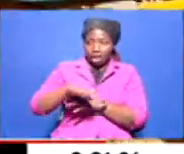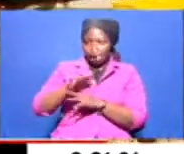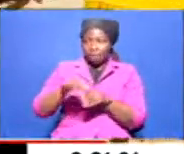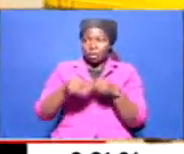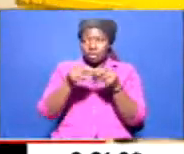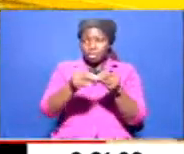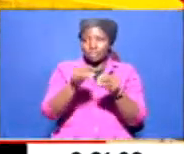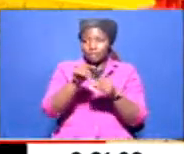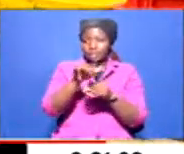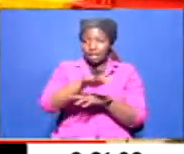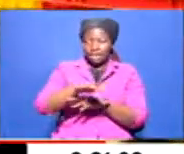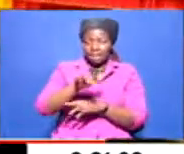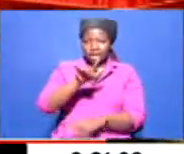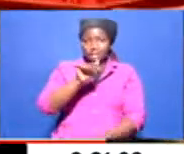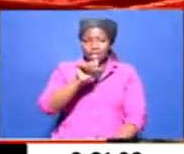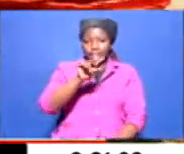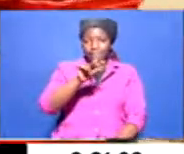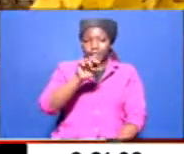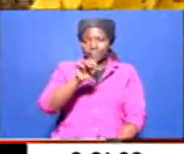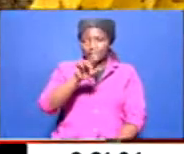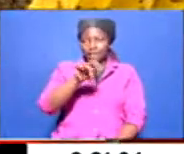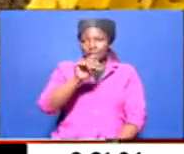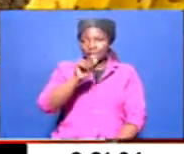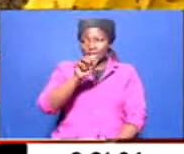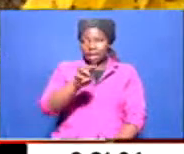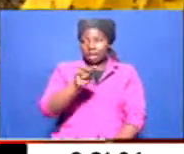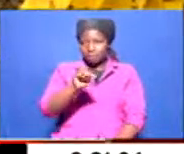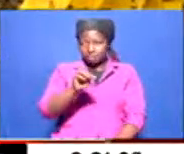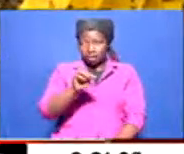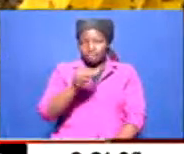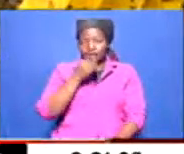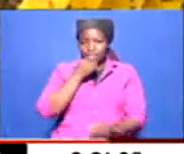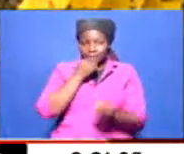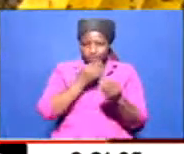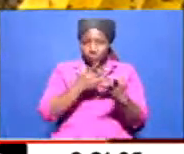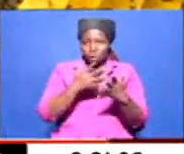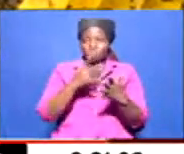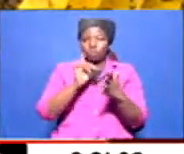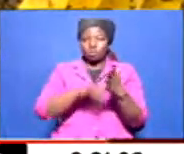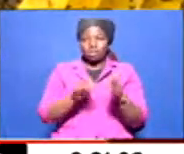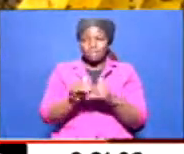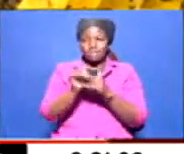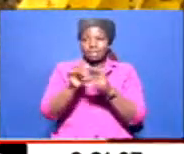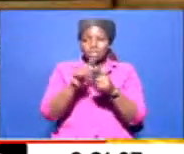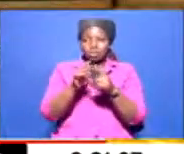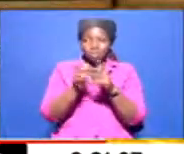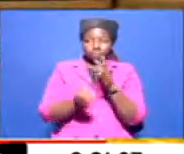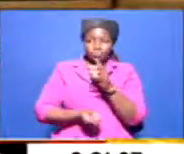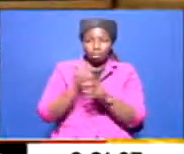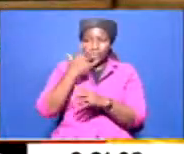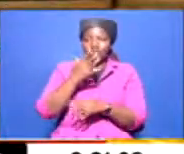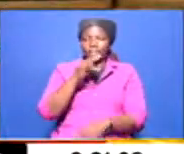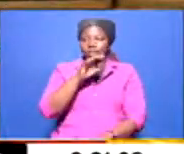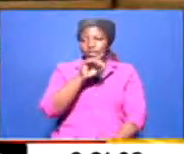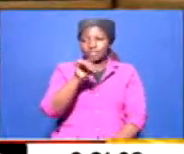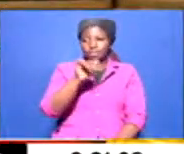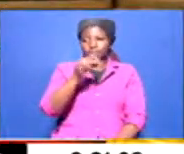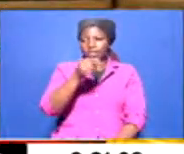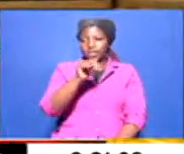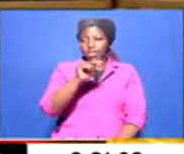the lavarium. He brings us up to speed with what necessitated at the birth of Zihanga Limited. The necessity